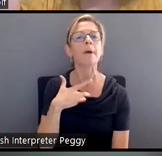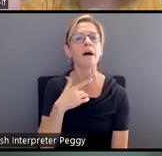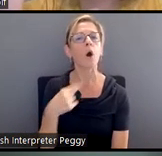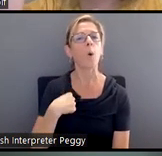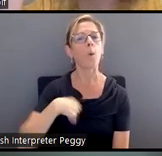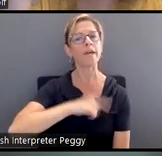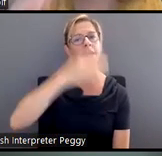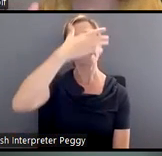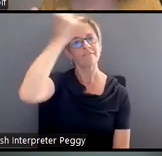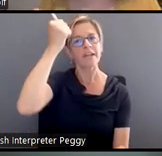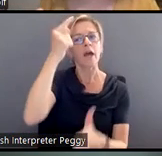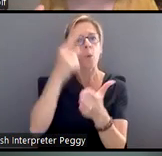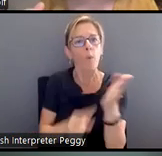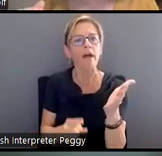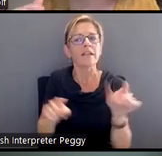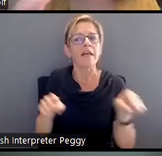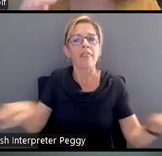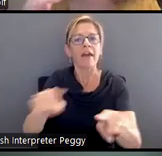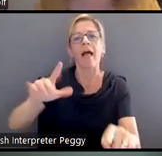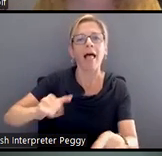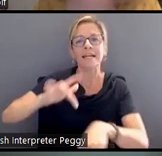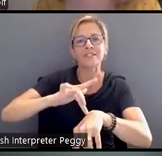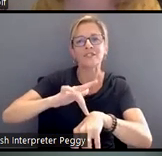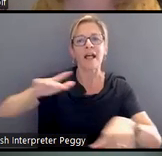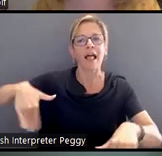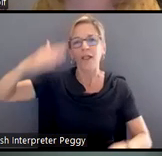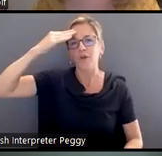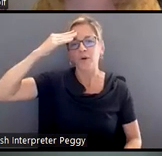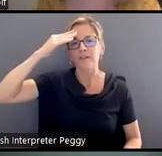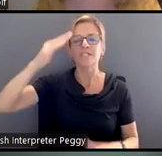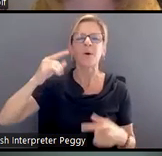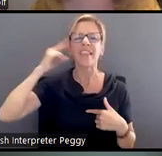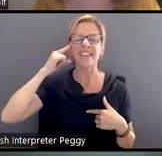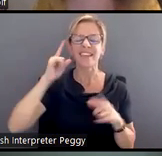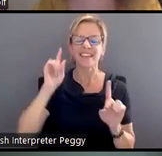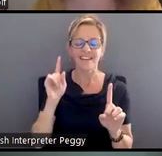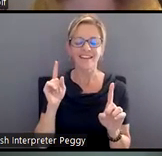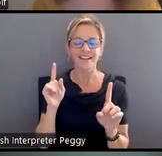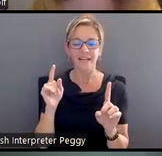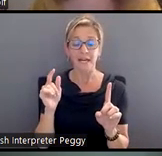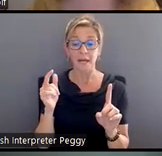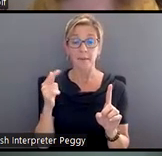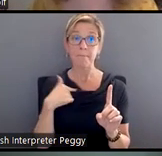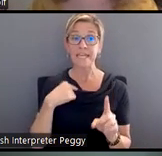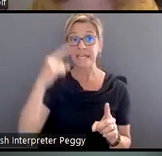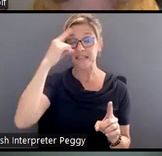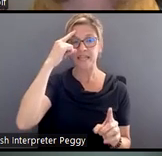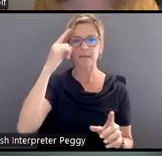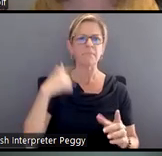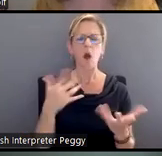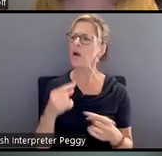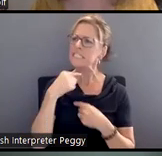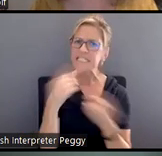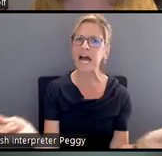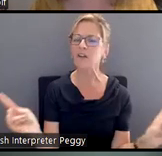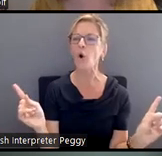need to put our learner hat on or our employer hat on. And instead of saying, what do I want to tell you? It becomes,